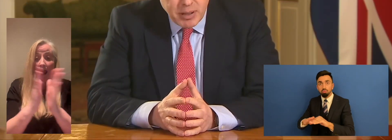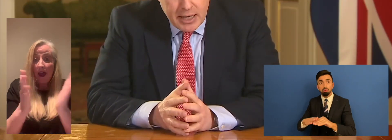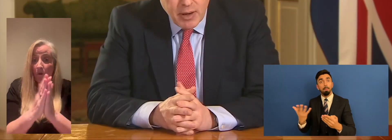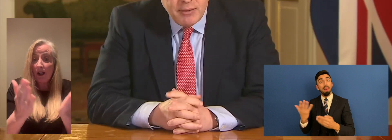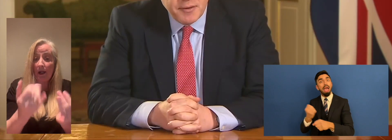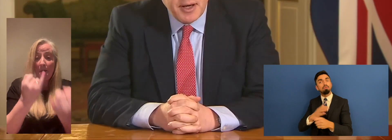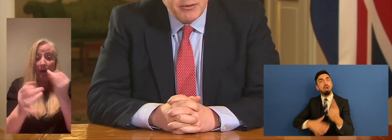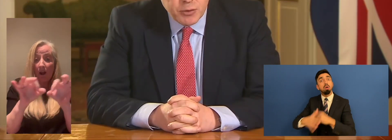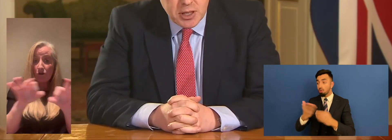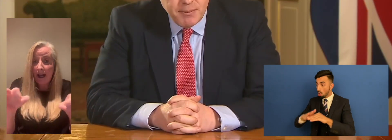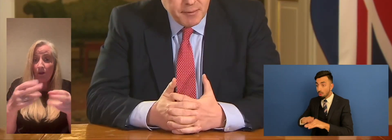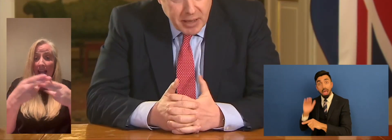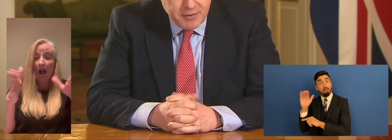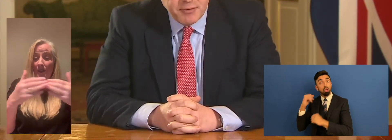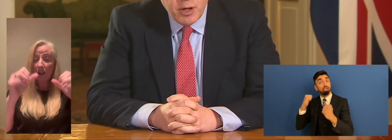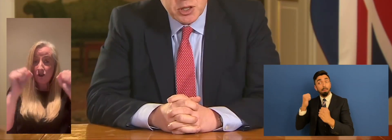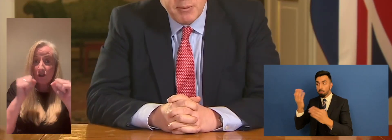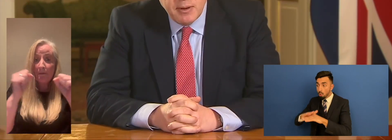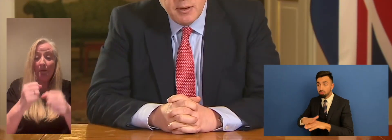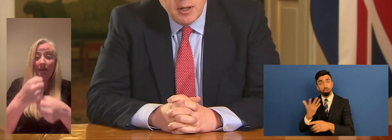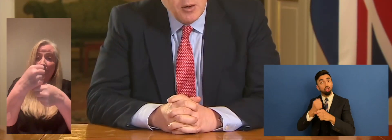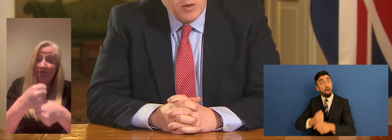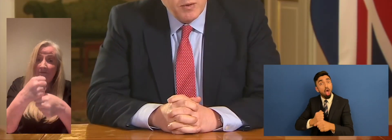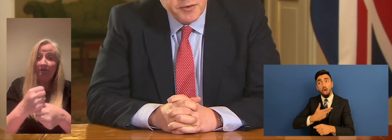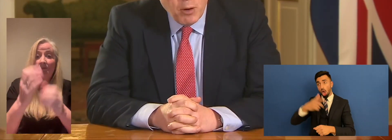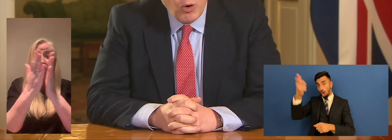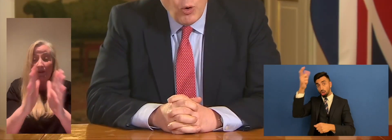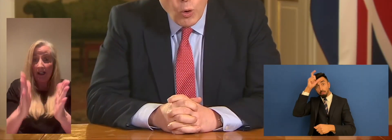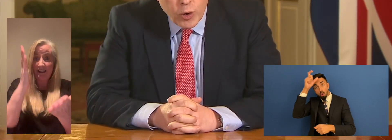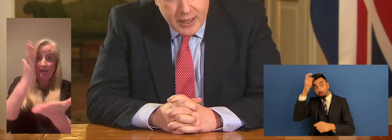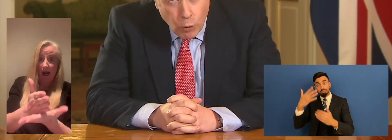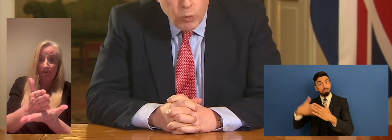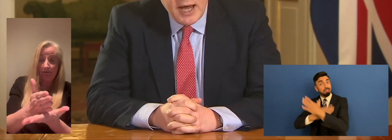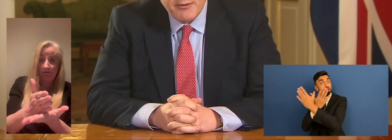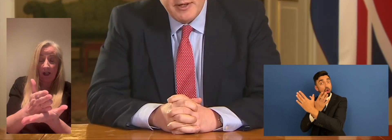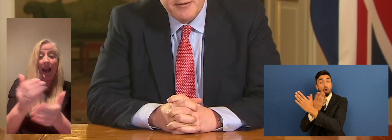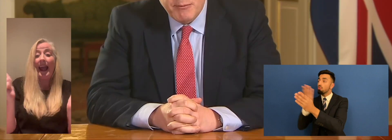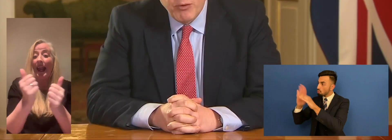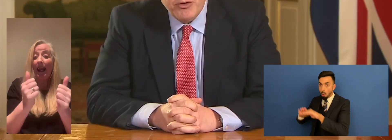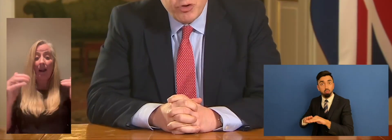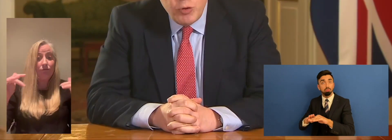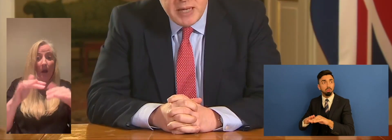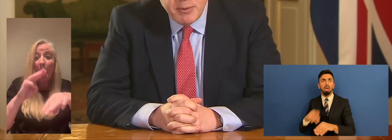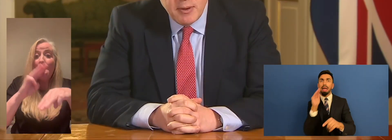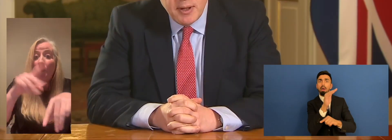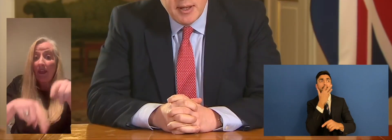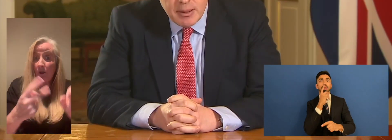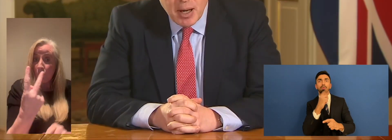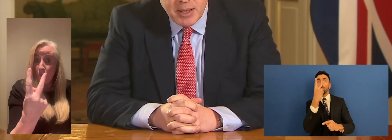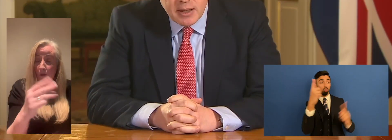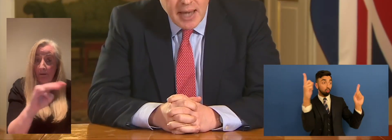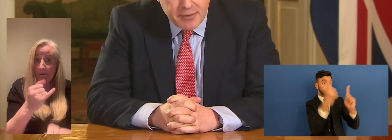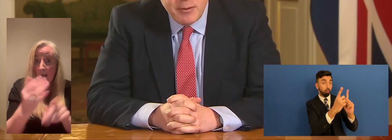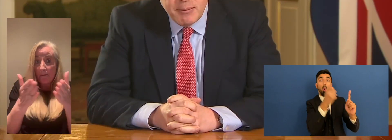libraries, playgrounds and outdoor gyms and places of worship. We'll stop all gatherings of more than 2 people